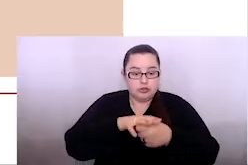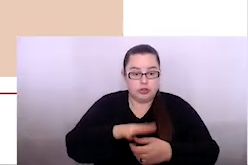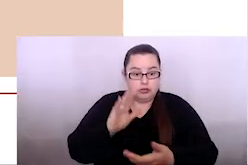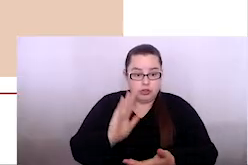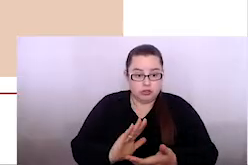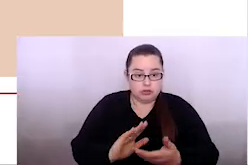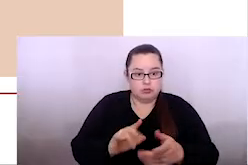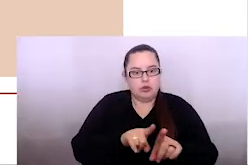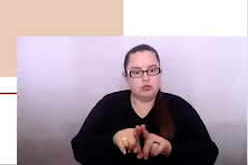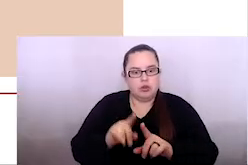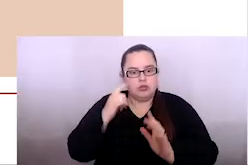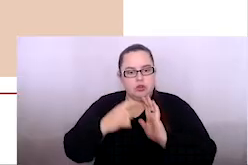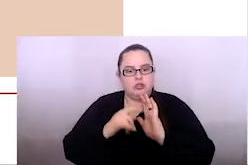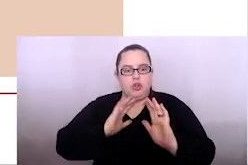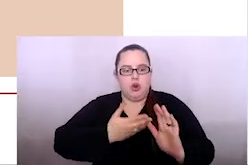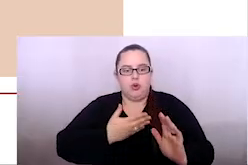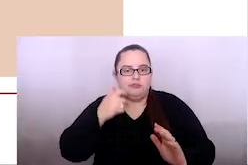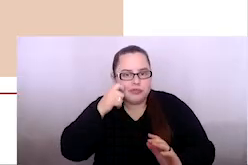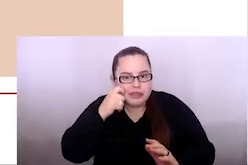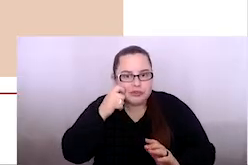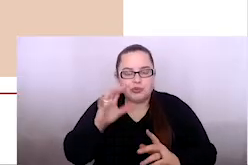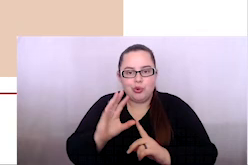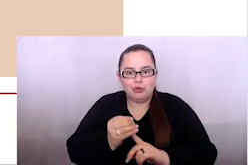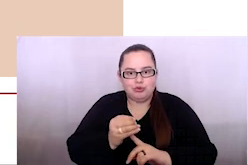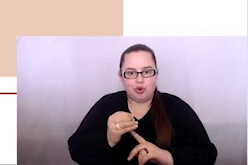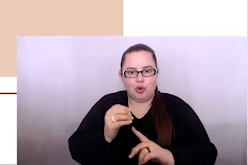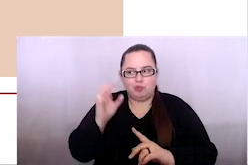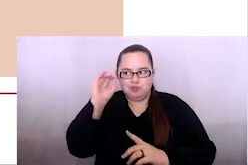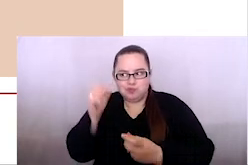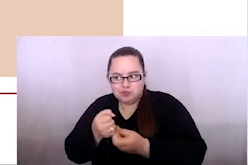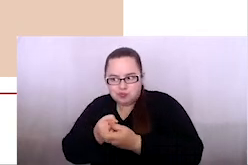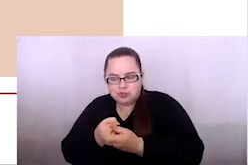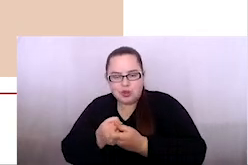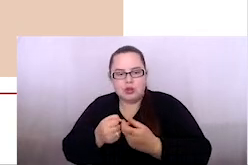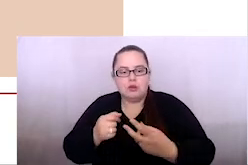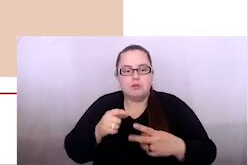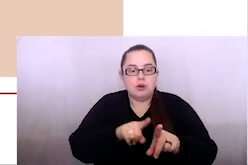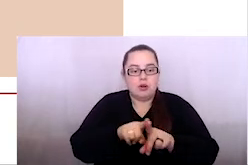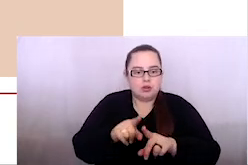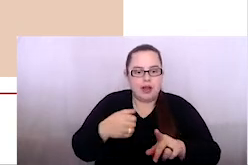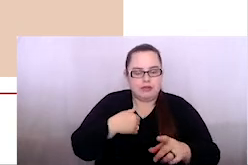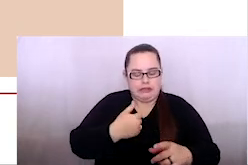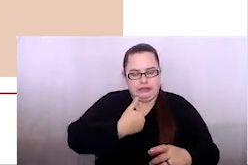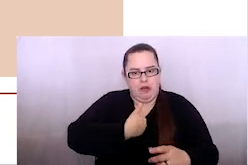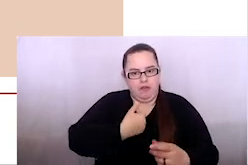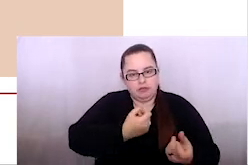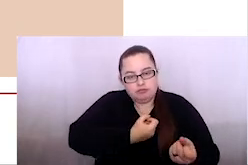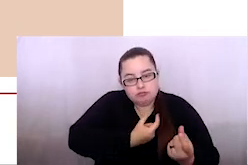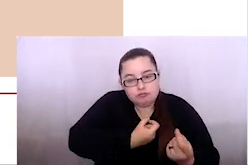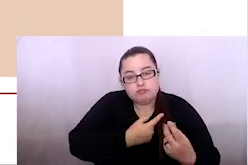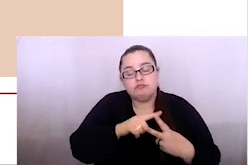cultural biases and having honest conversations about issues, self empathy, self forgiveness,